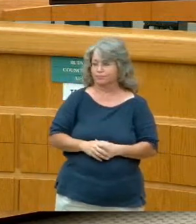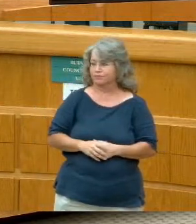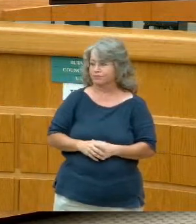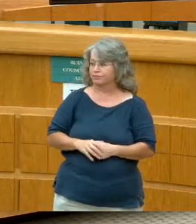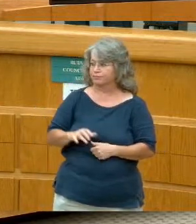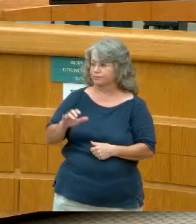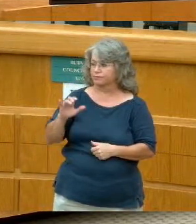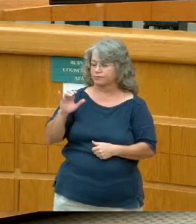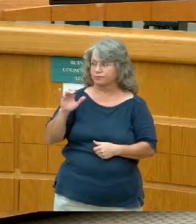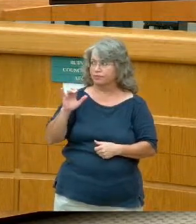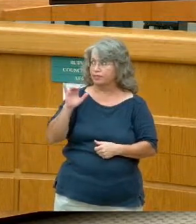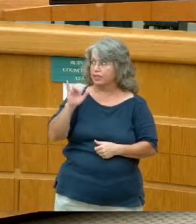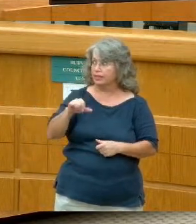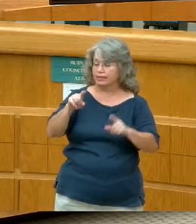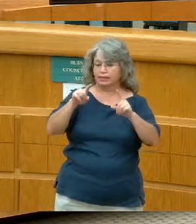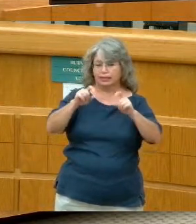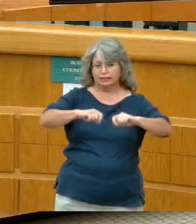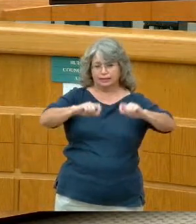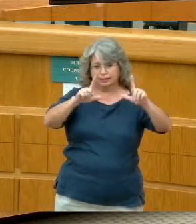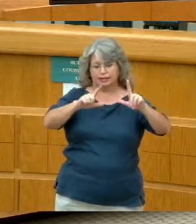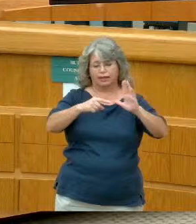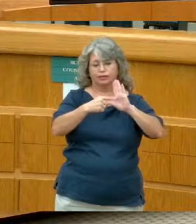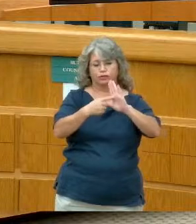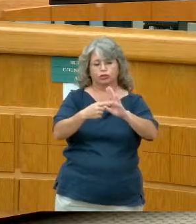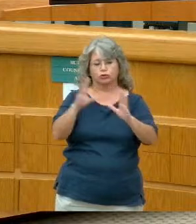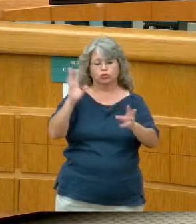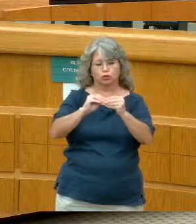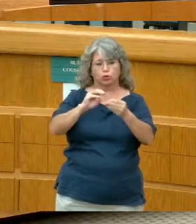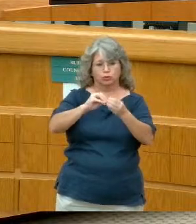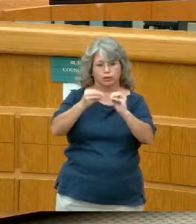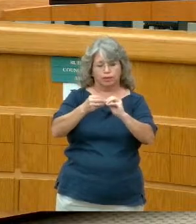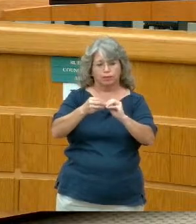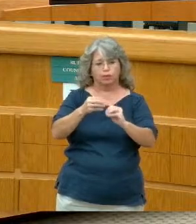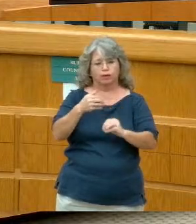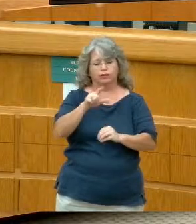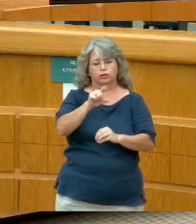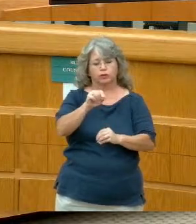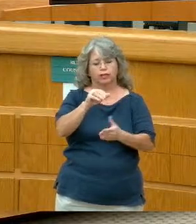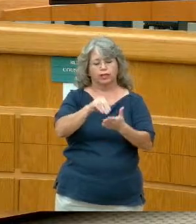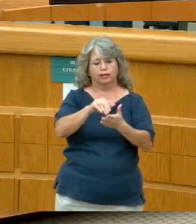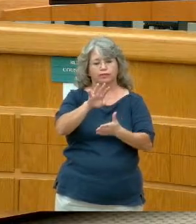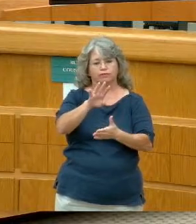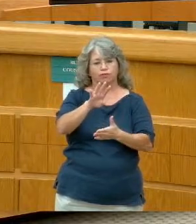So this shows the total number of cases for Nueces County. We're at